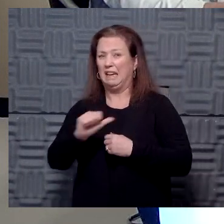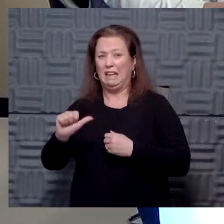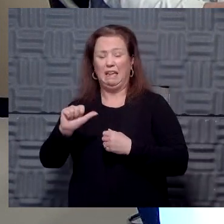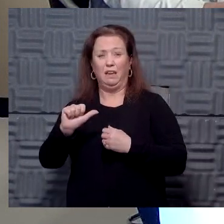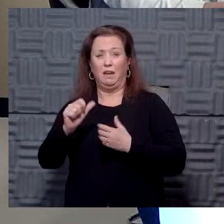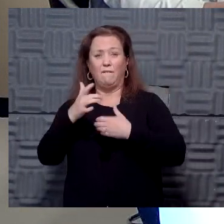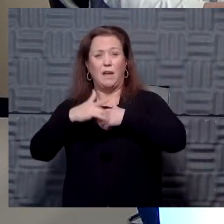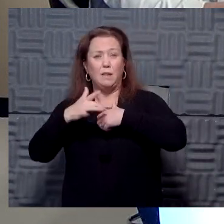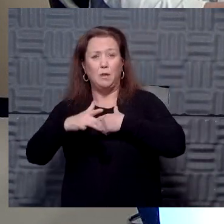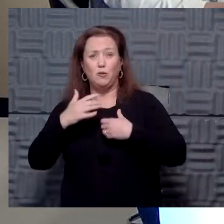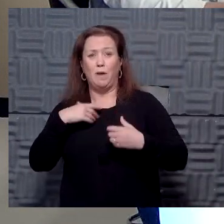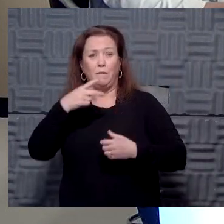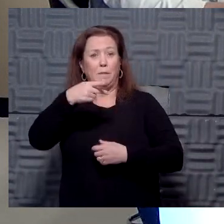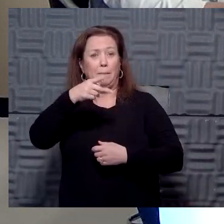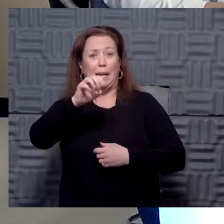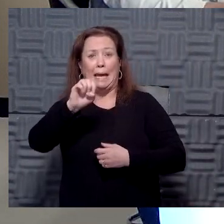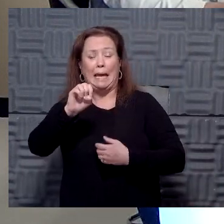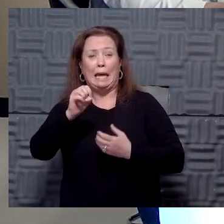and sourcing?